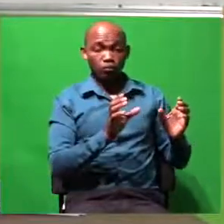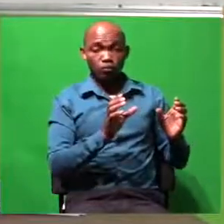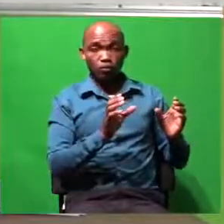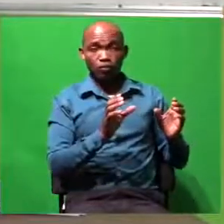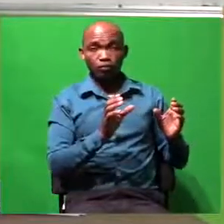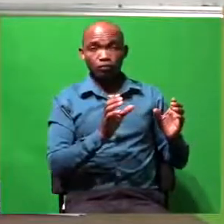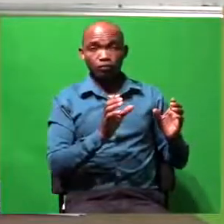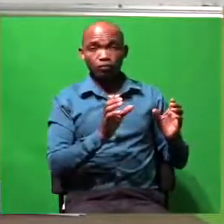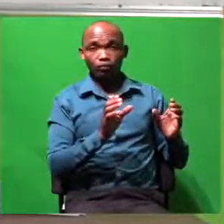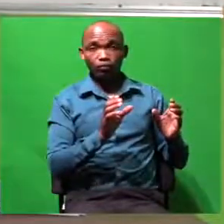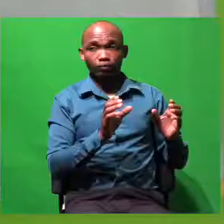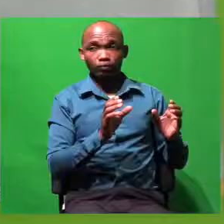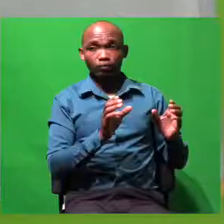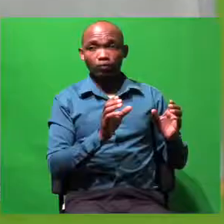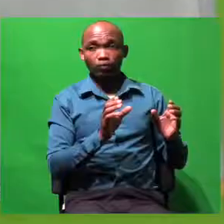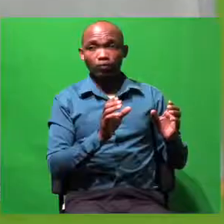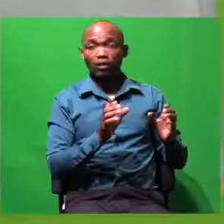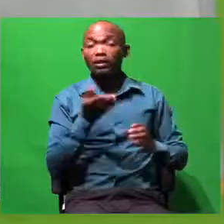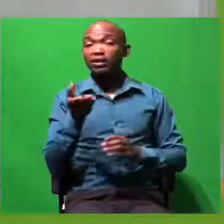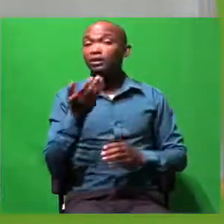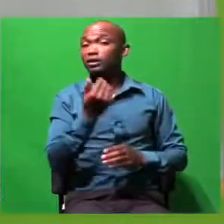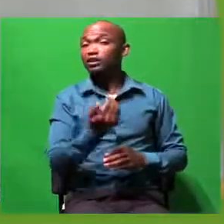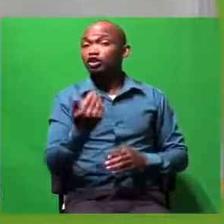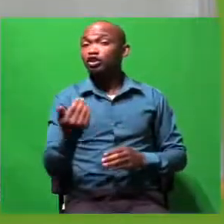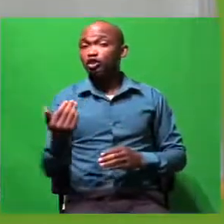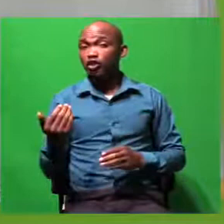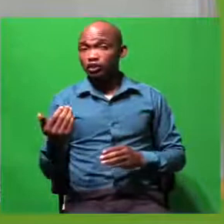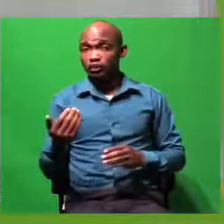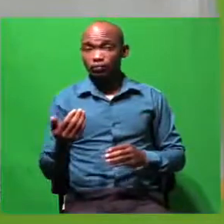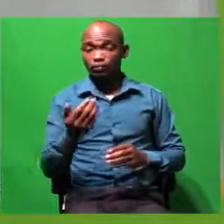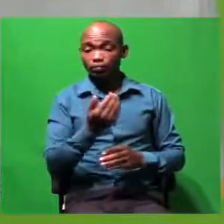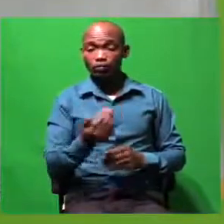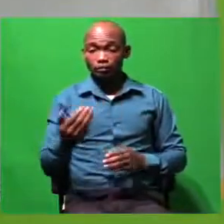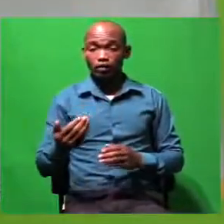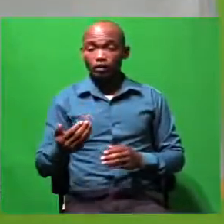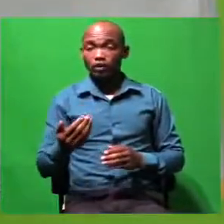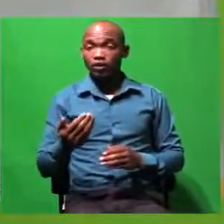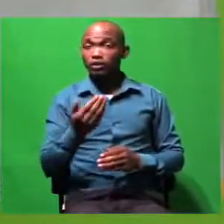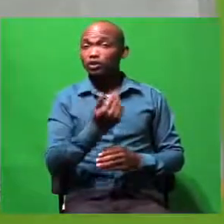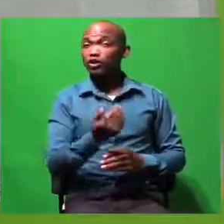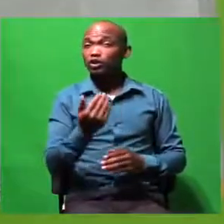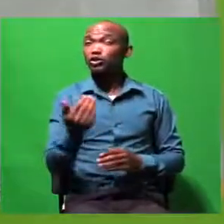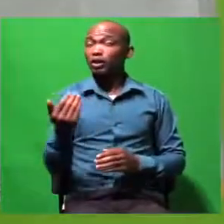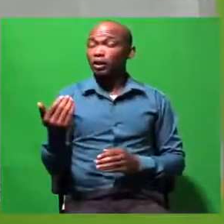group. An orphan is the children, mainly is the children,